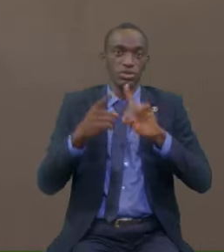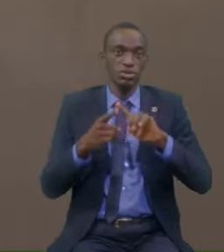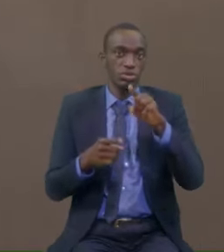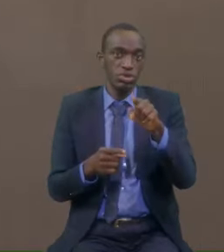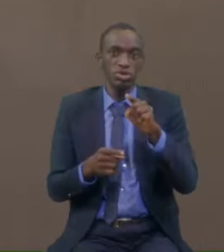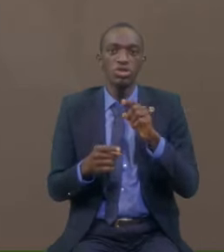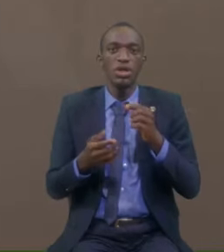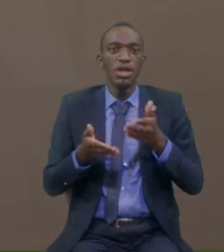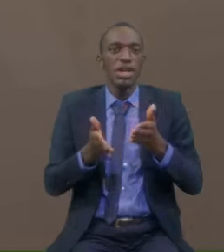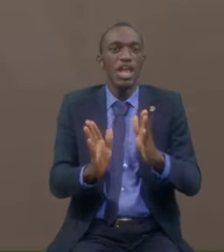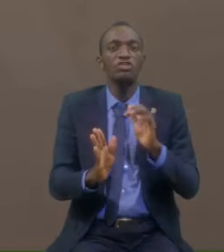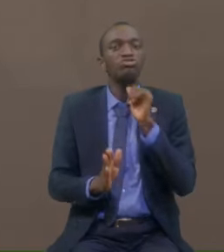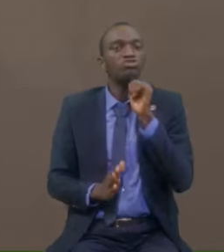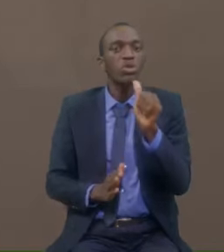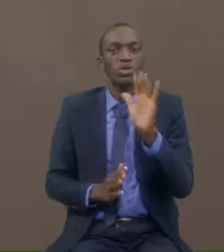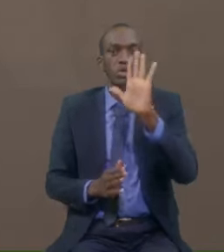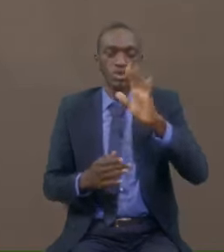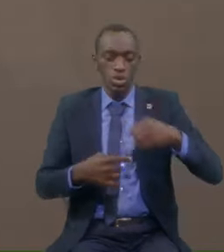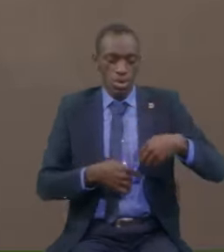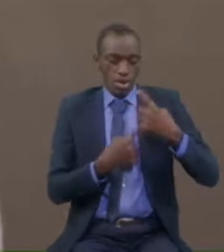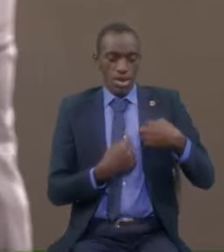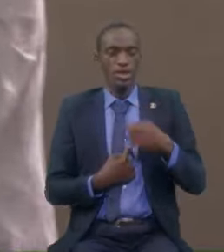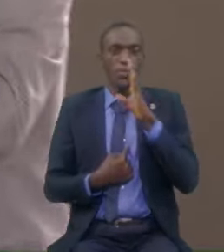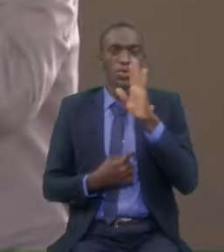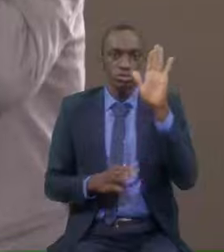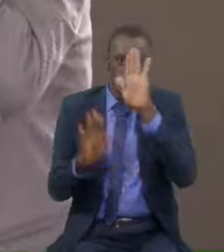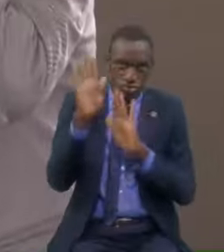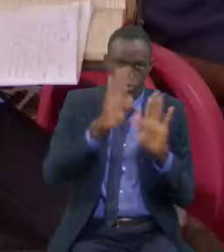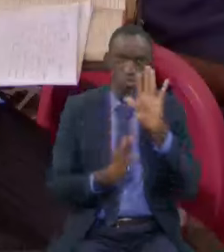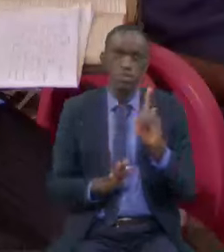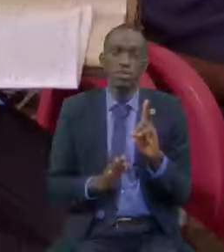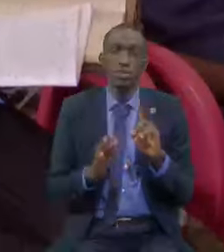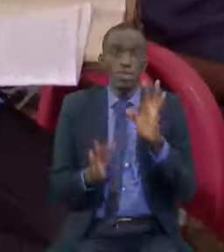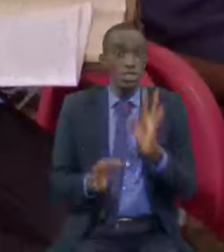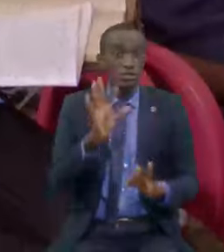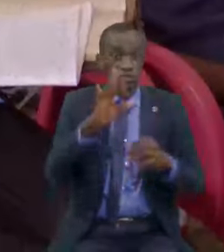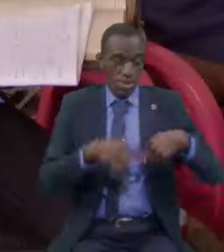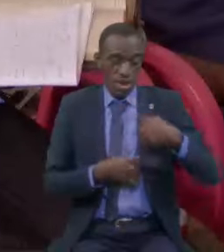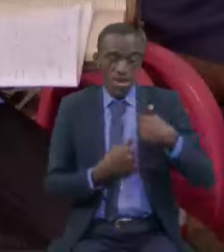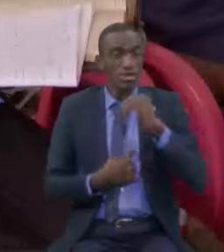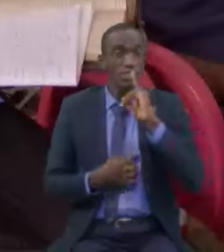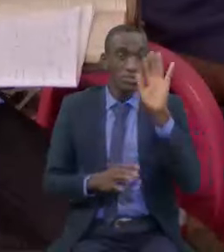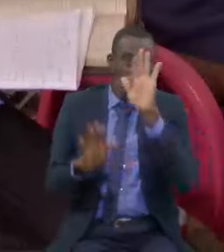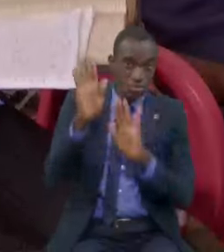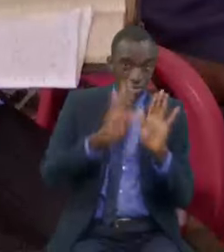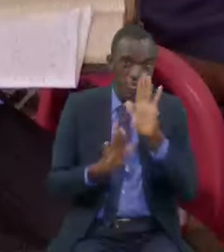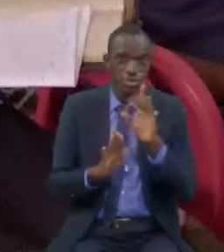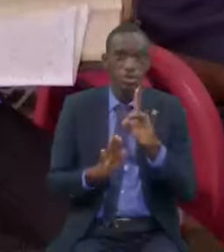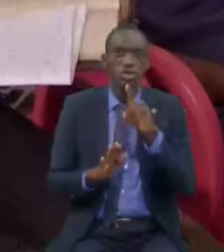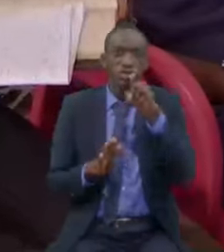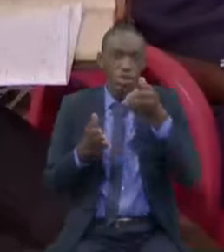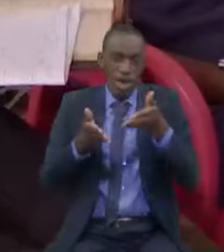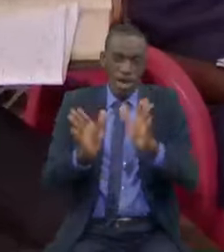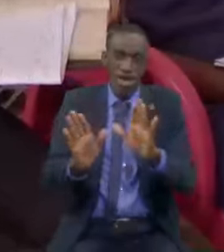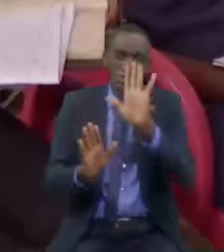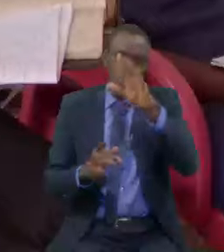heart be troubled. If your heart is troubled, you allow your heart to run away from